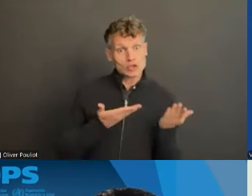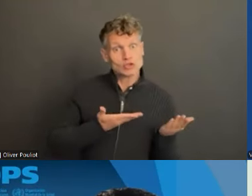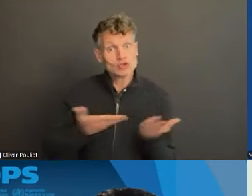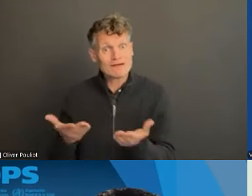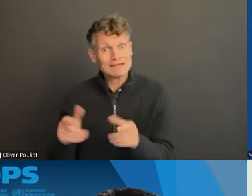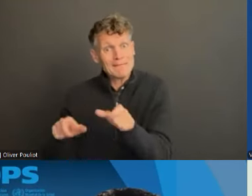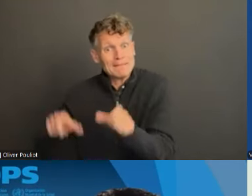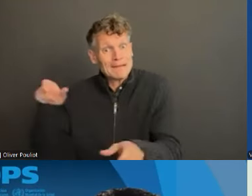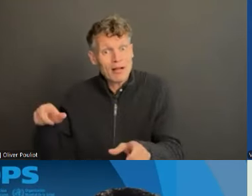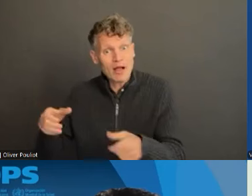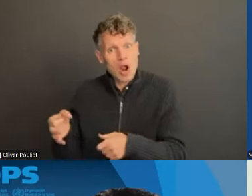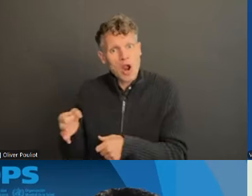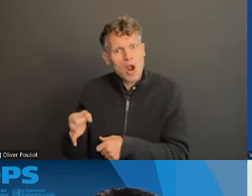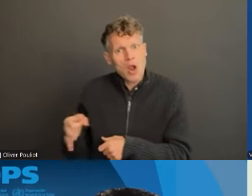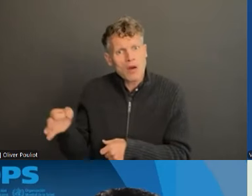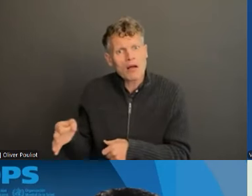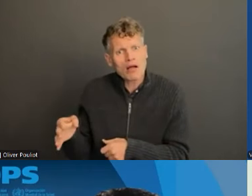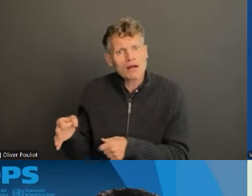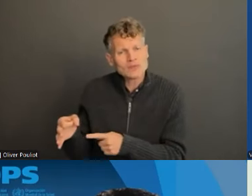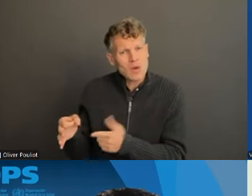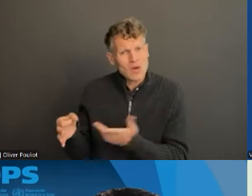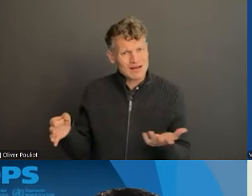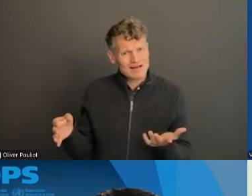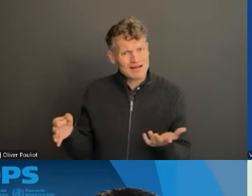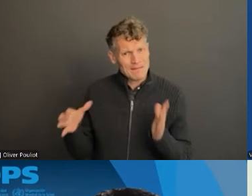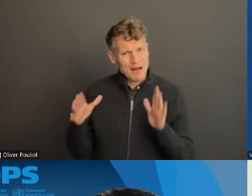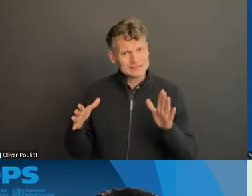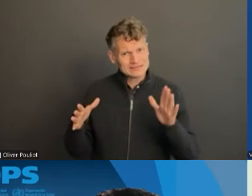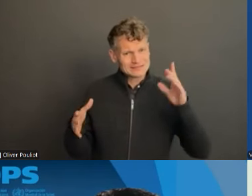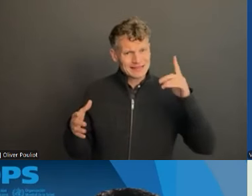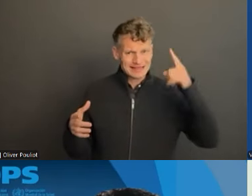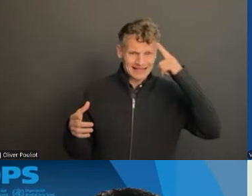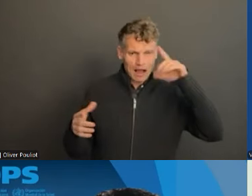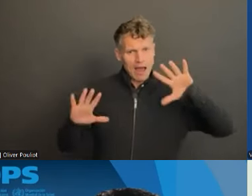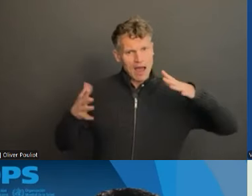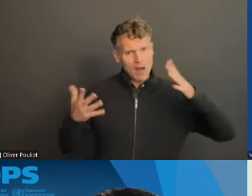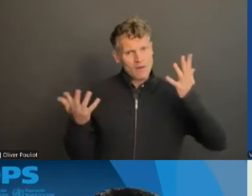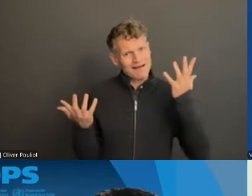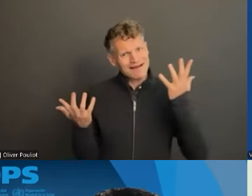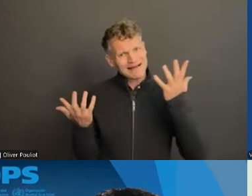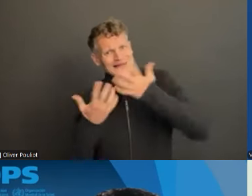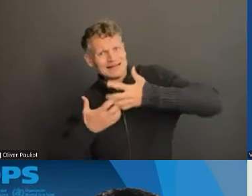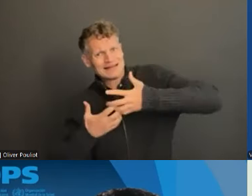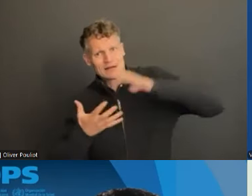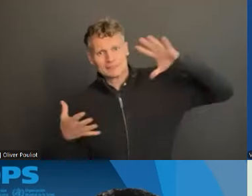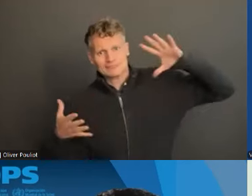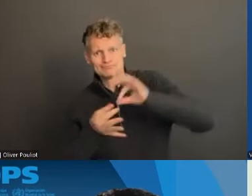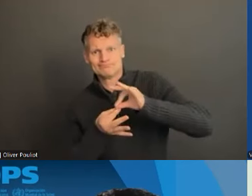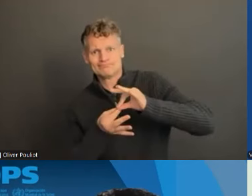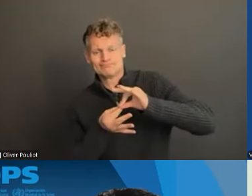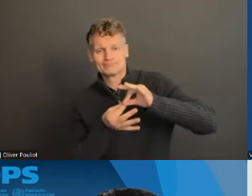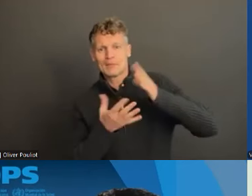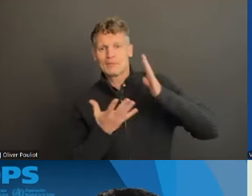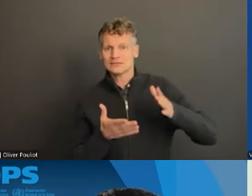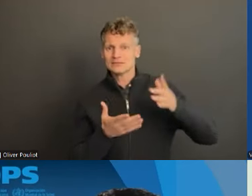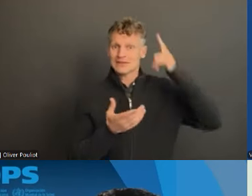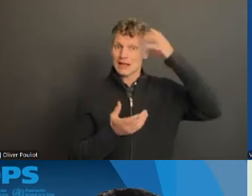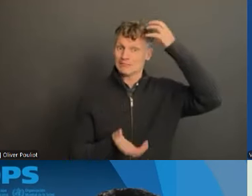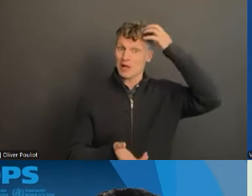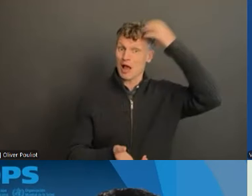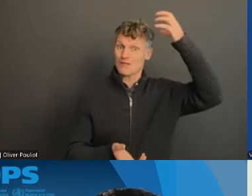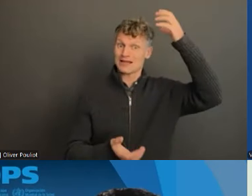at the state level, at the municipality level, is key to transfer this approach